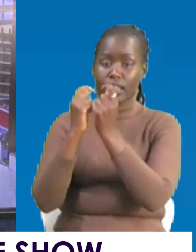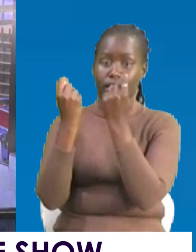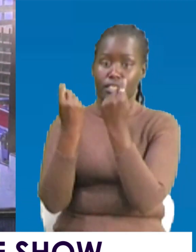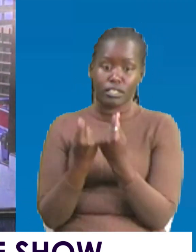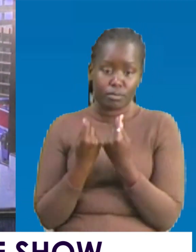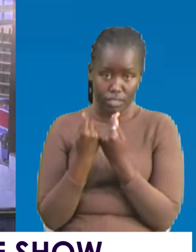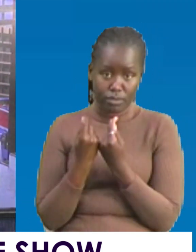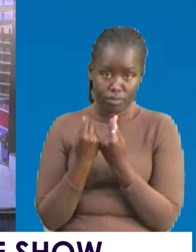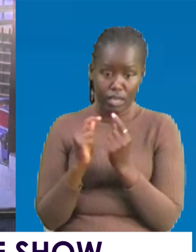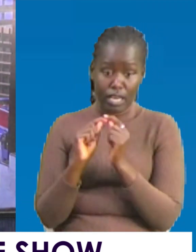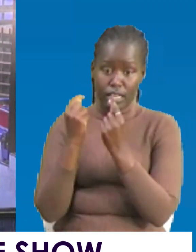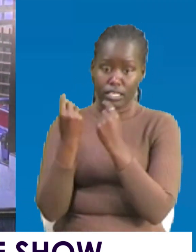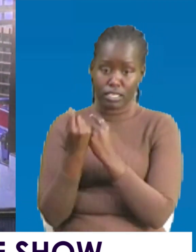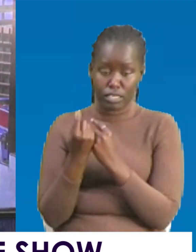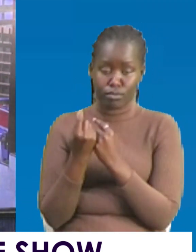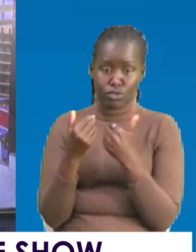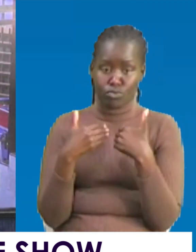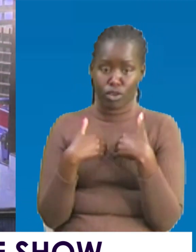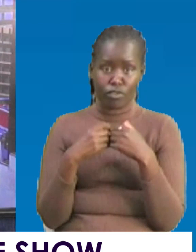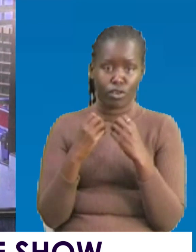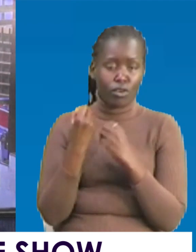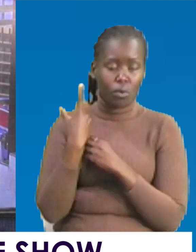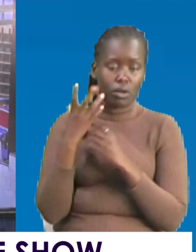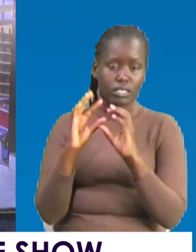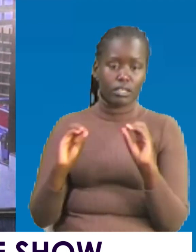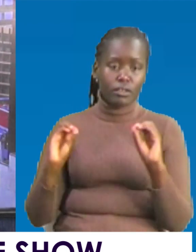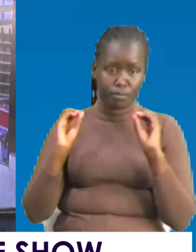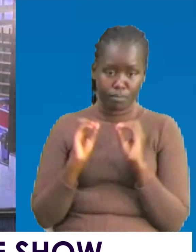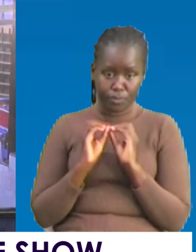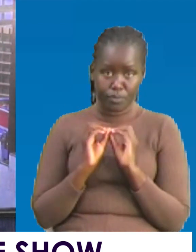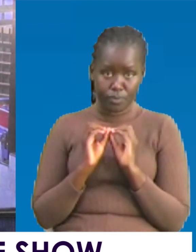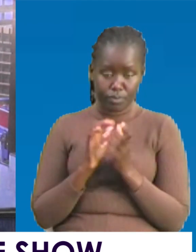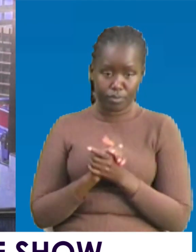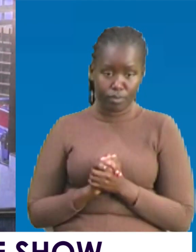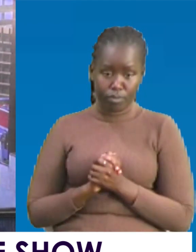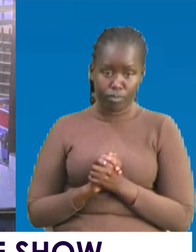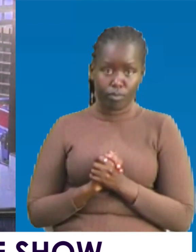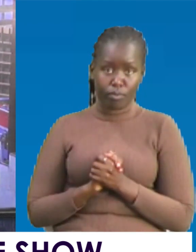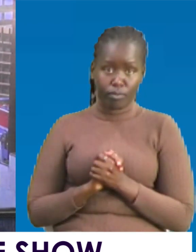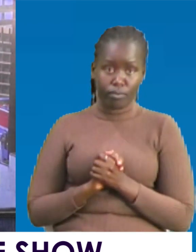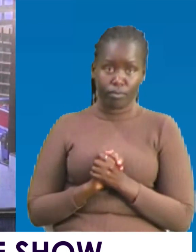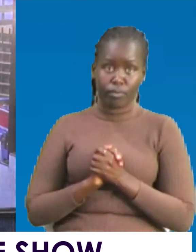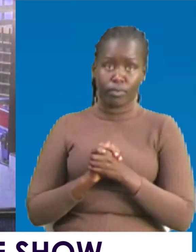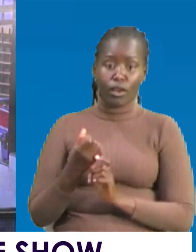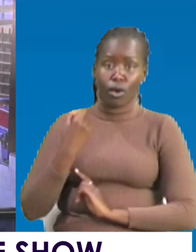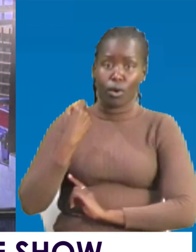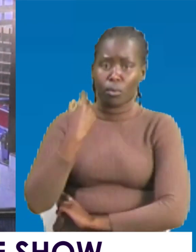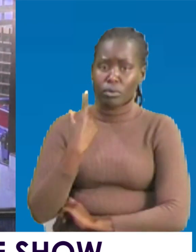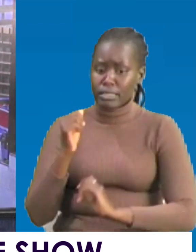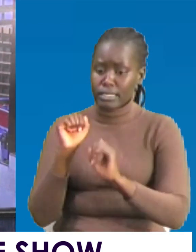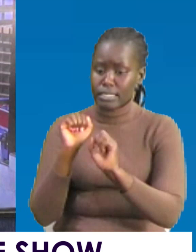the tribalism we are moving in. They don't understand. They just can't get it. They just can't